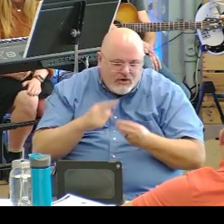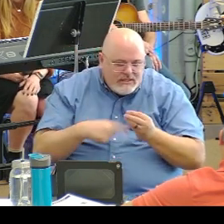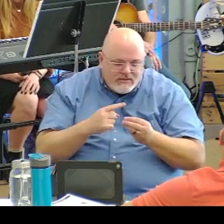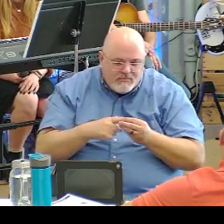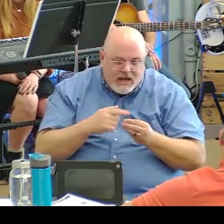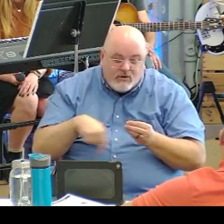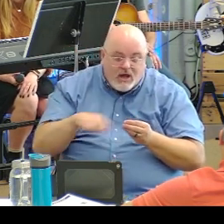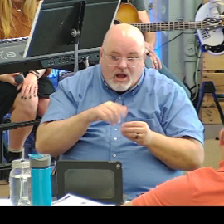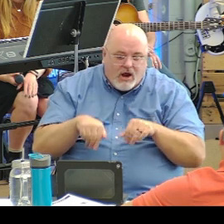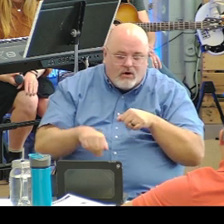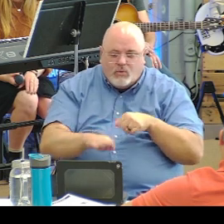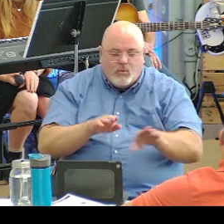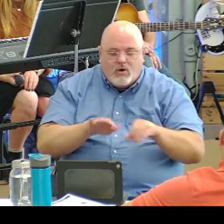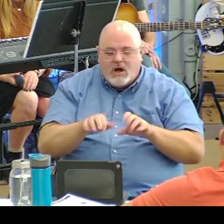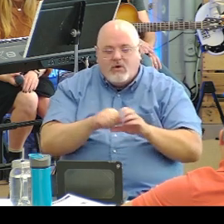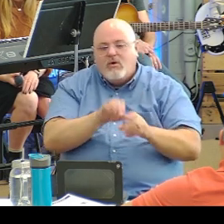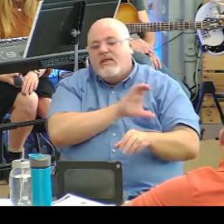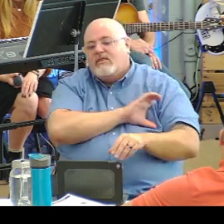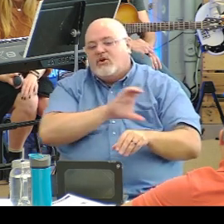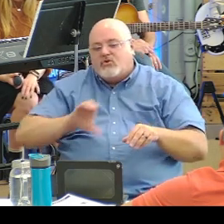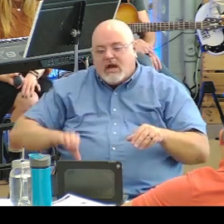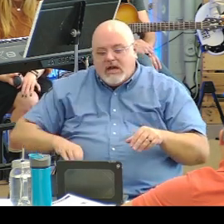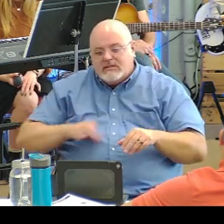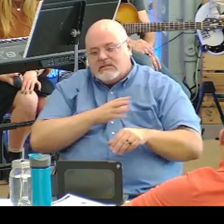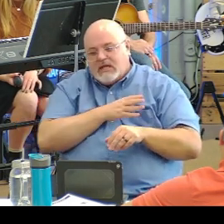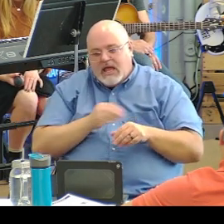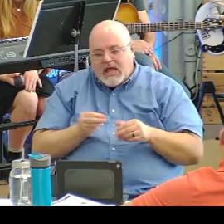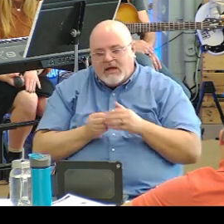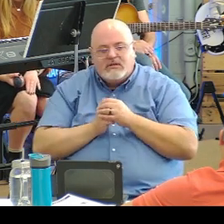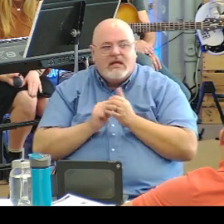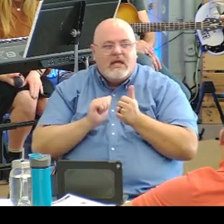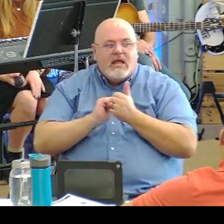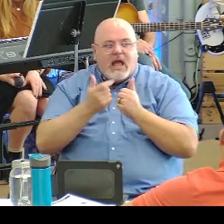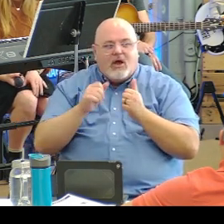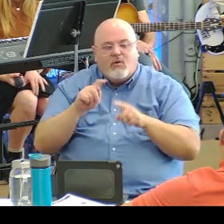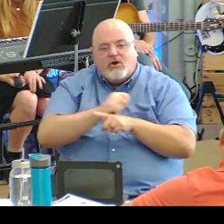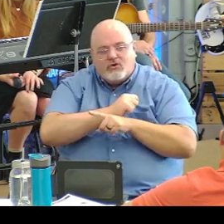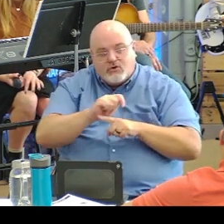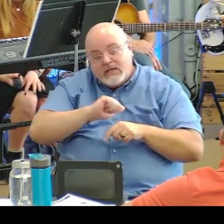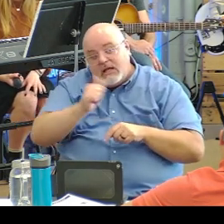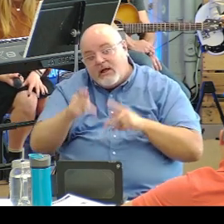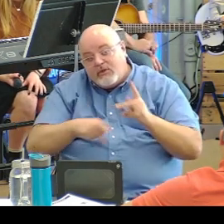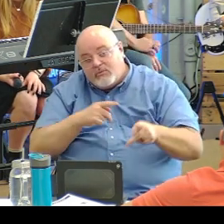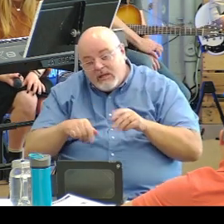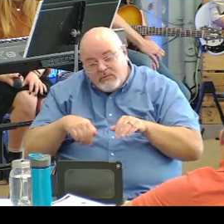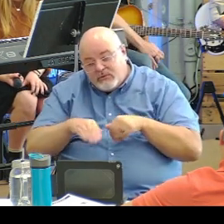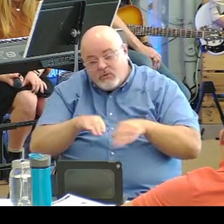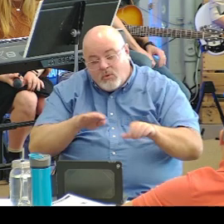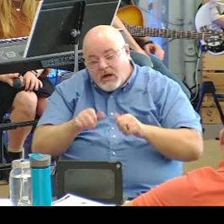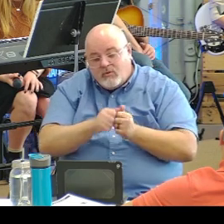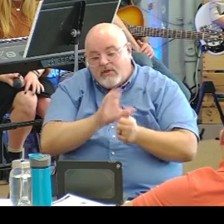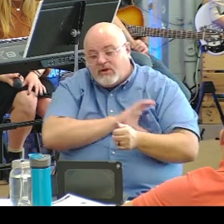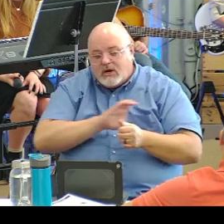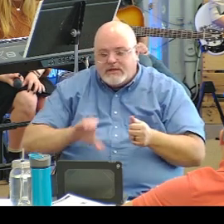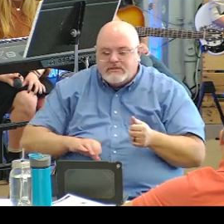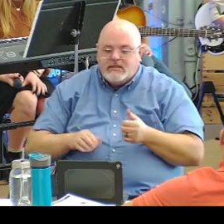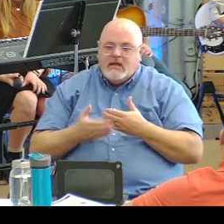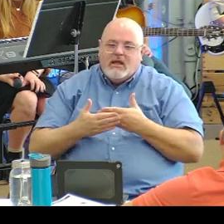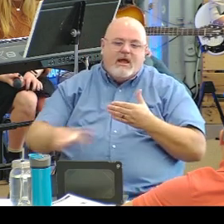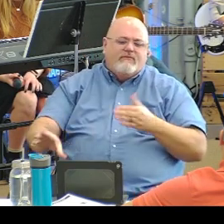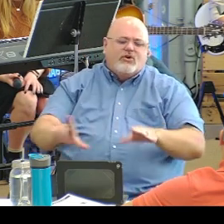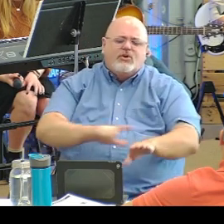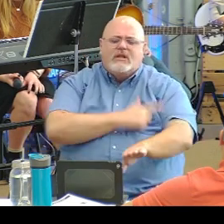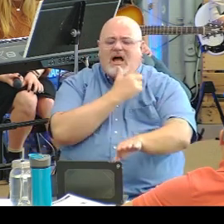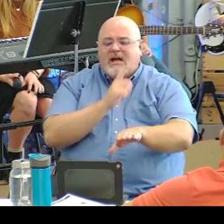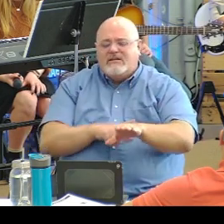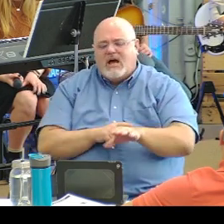our own walk with Christ and how we are training other people to walk with Christ. And so after a long time and